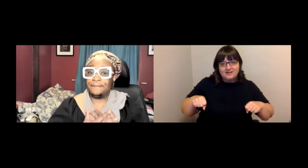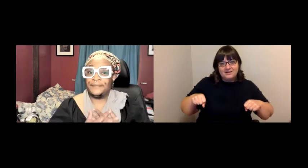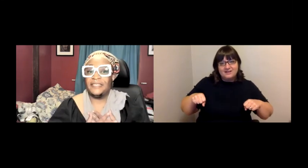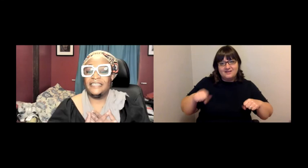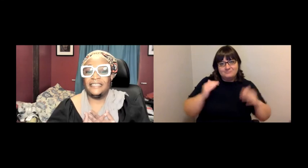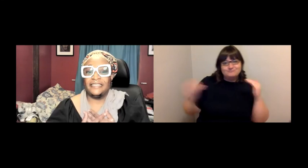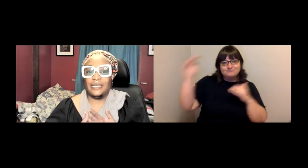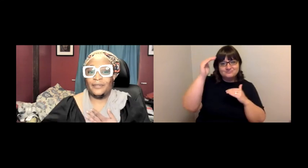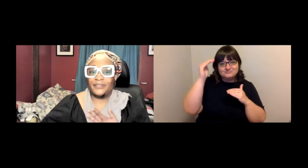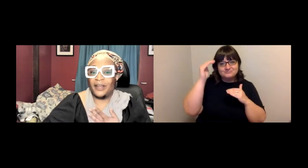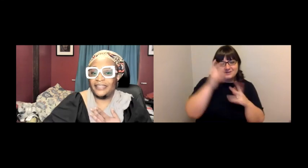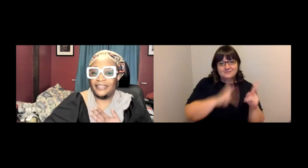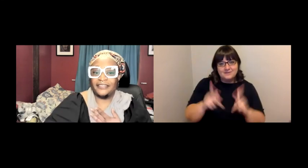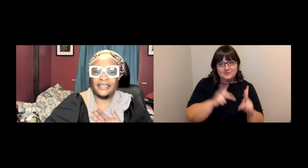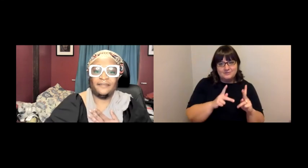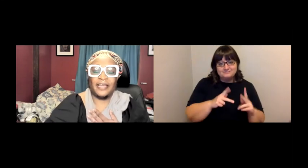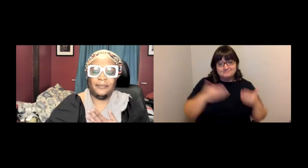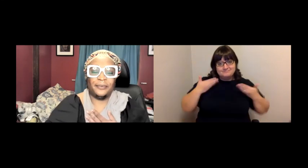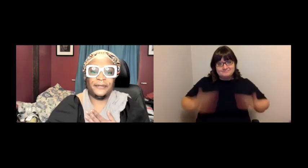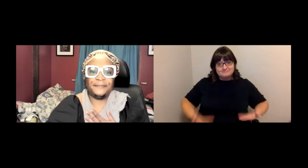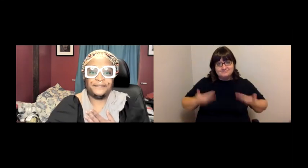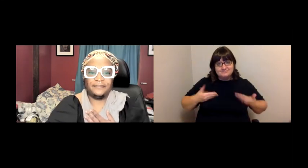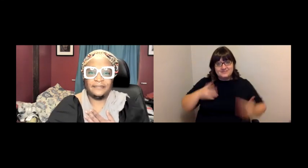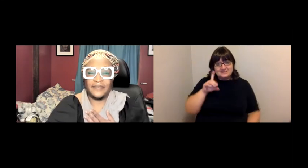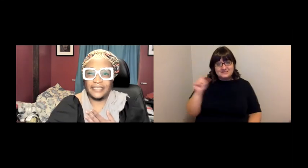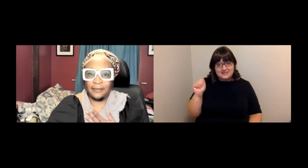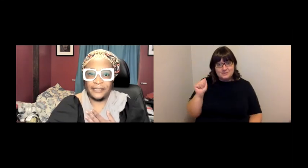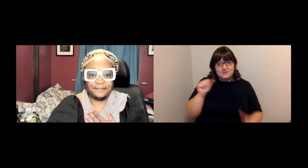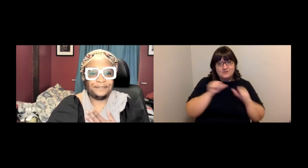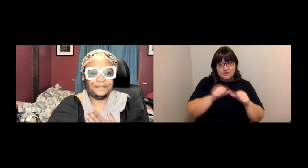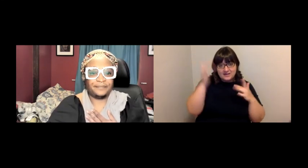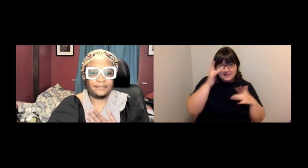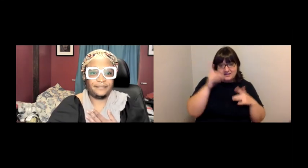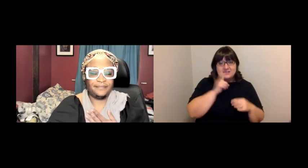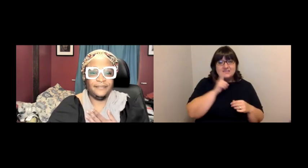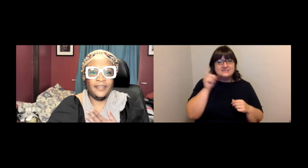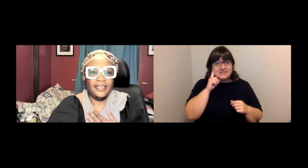We, disabled, chronically ill, deaf, mad people, felt it coming.